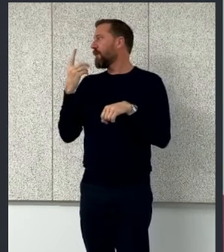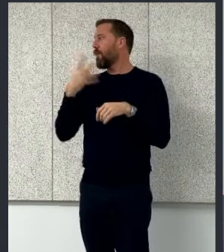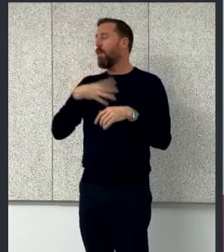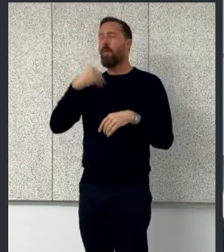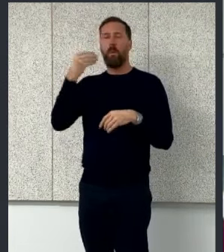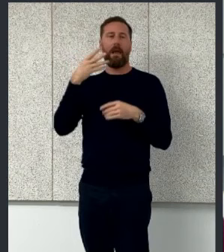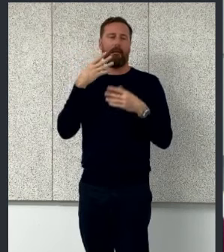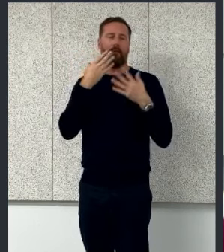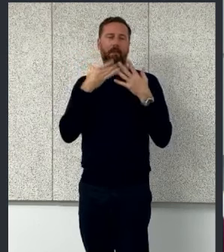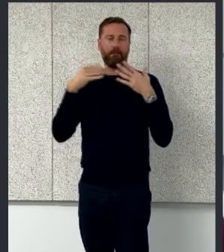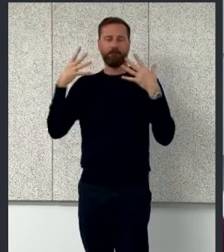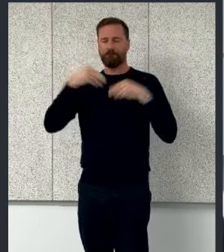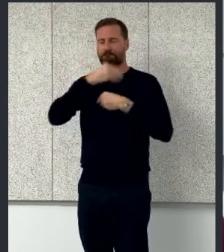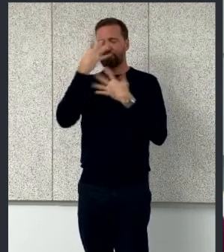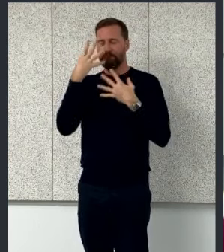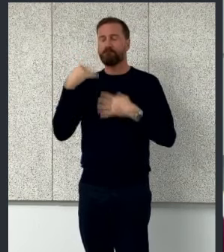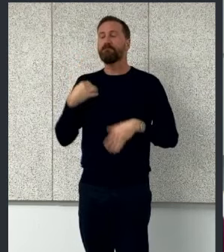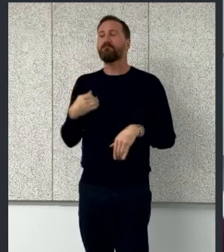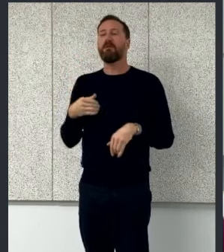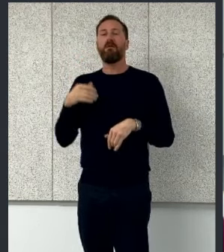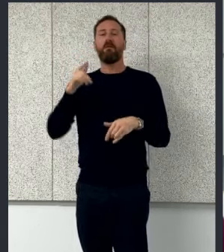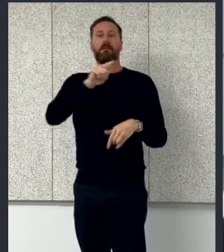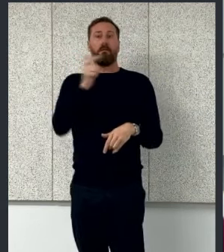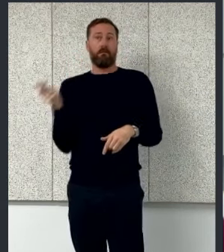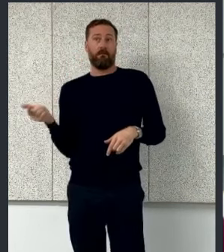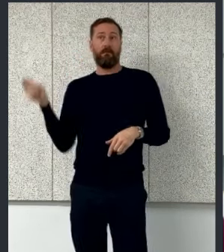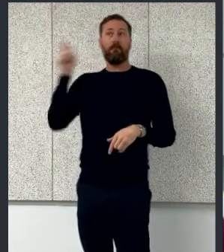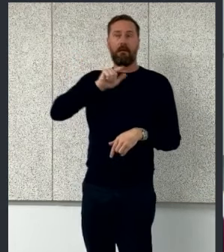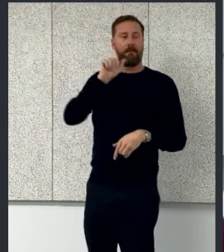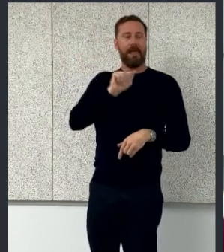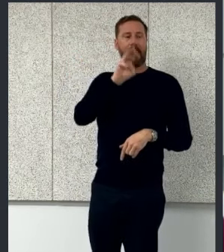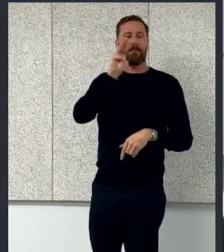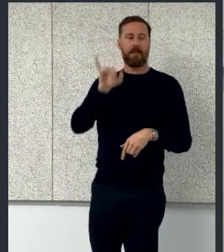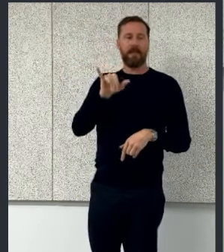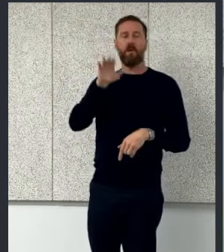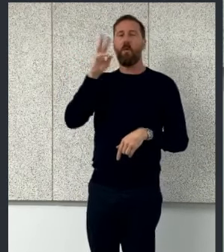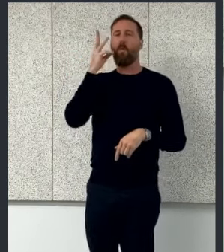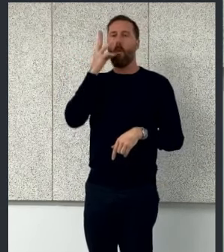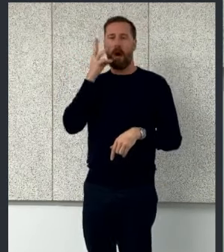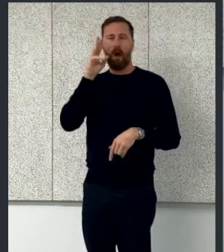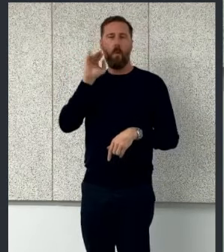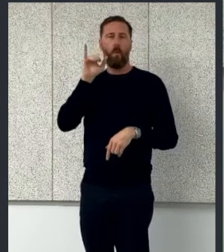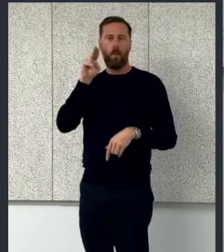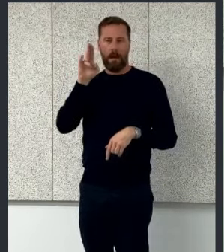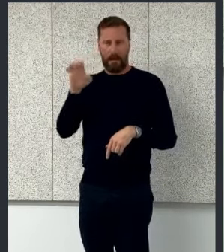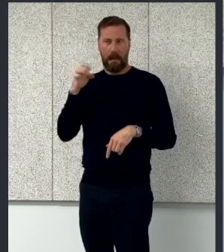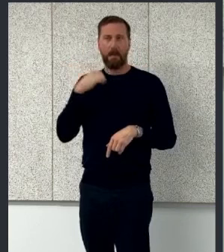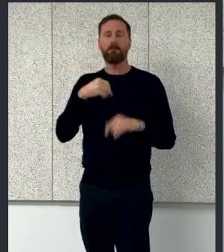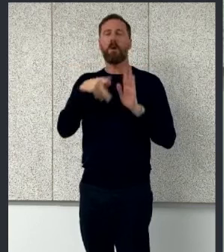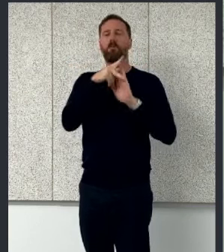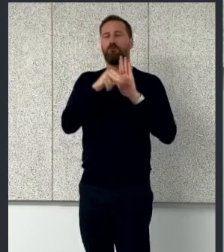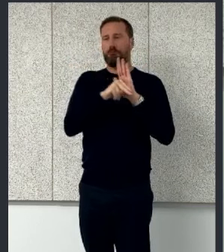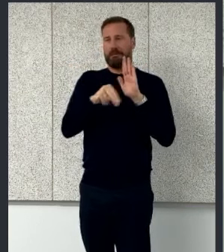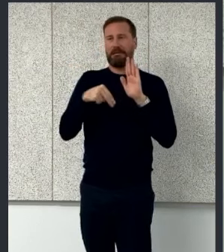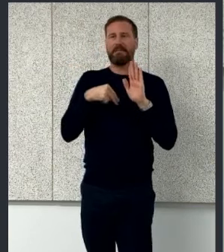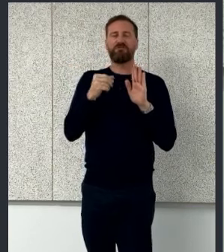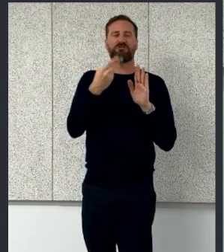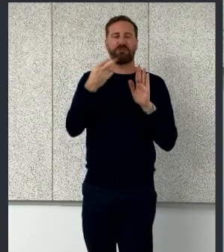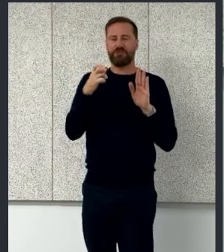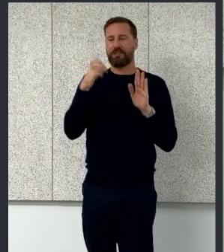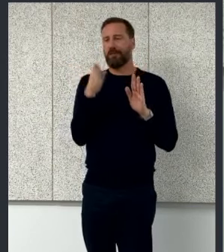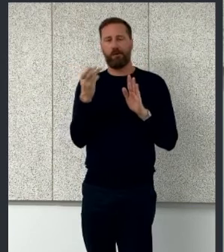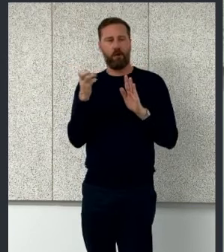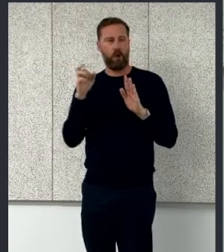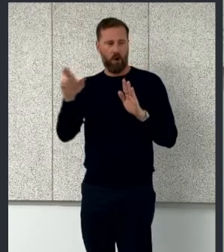Hi, I'm Amy Wine. I'm the Senior Program Director at the Schubert Foundation. My pronouns are she, her.